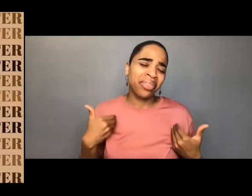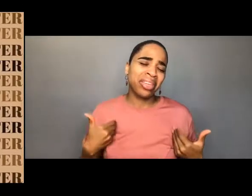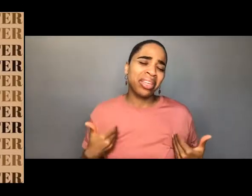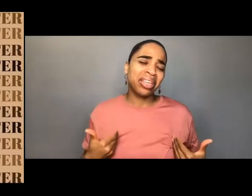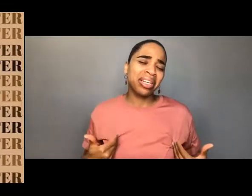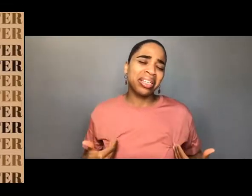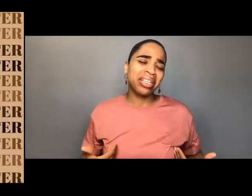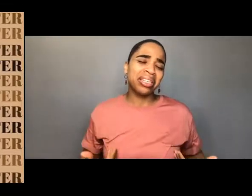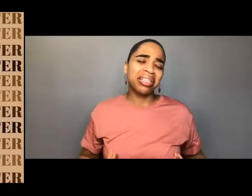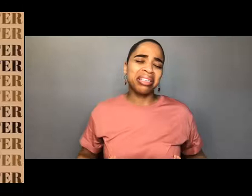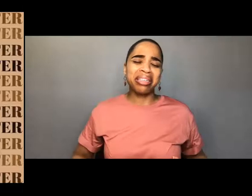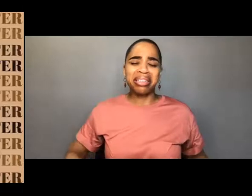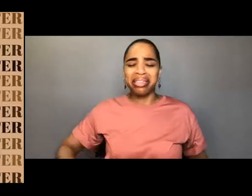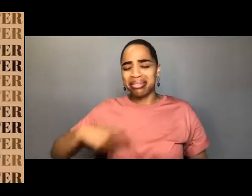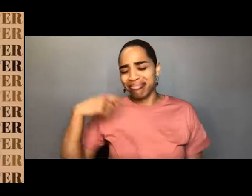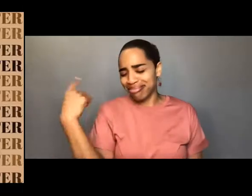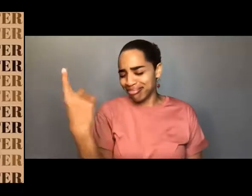can like this every